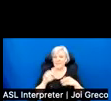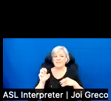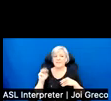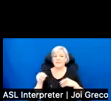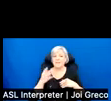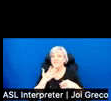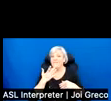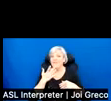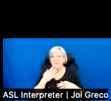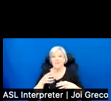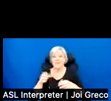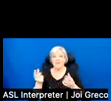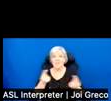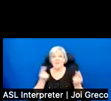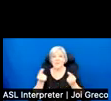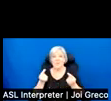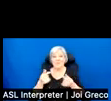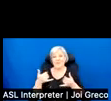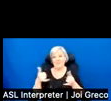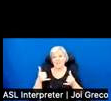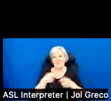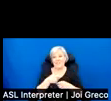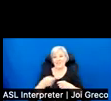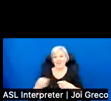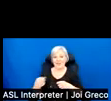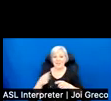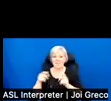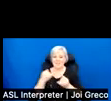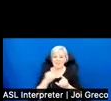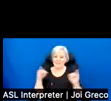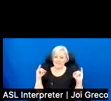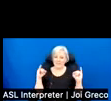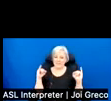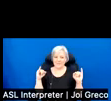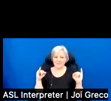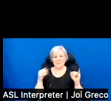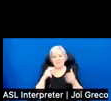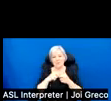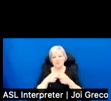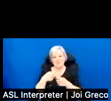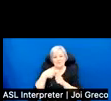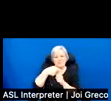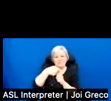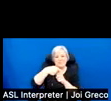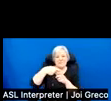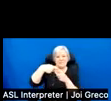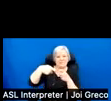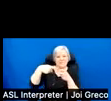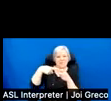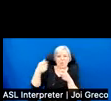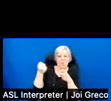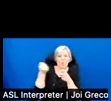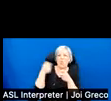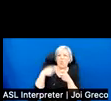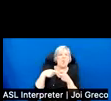activity is playing cards, but they were unable to play independently. Specifically, they had problems holding the cards, so their play